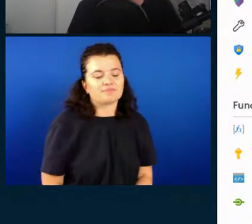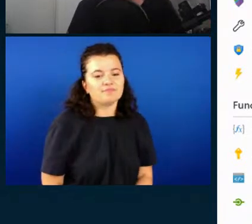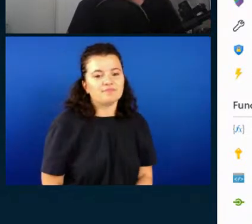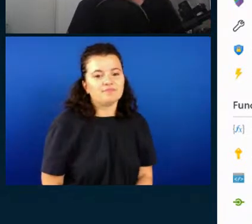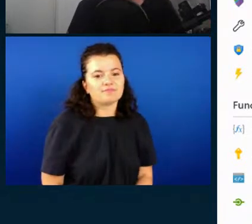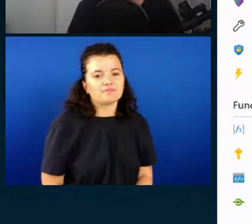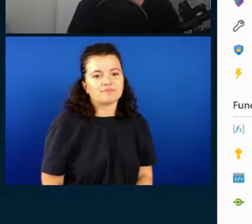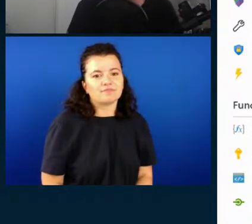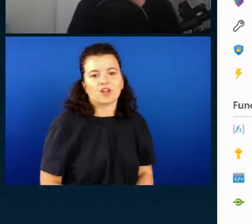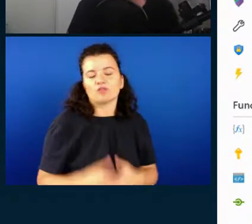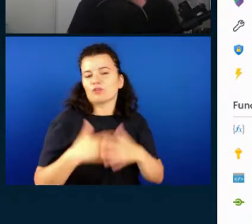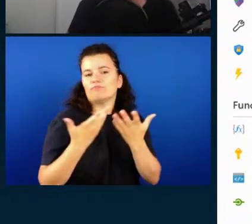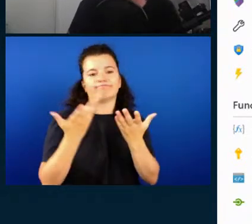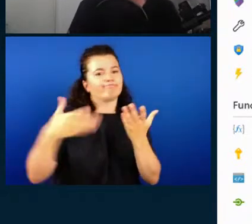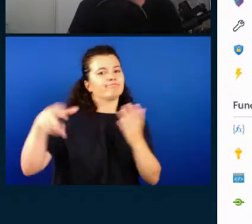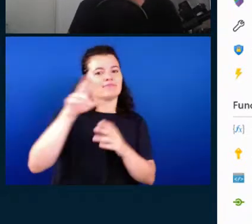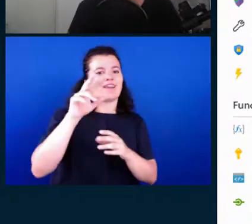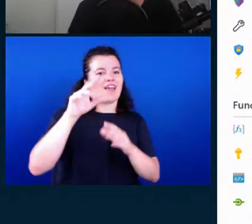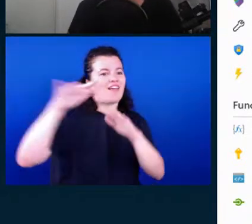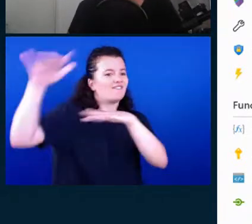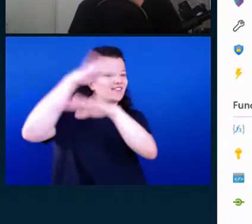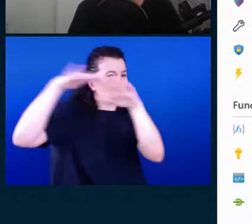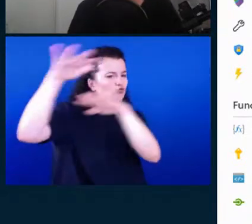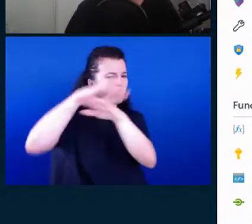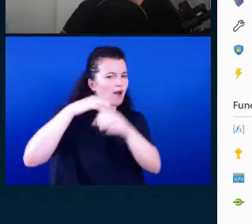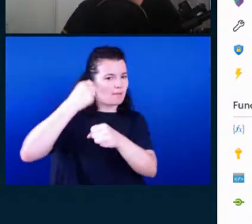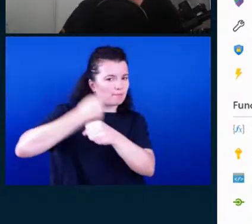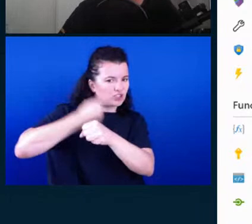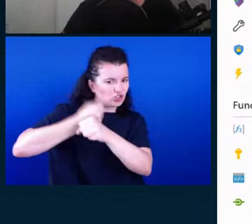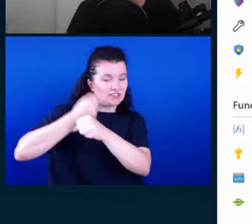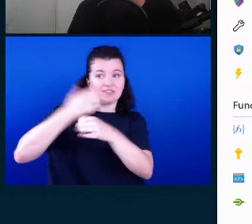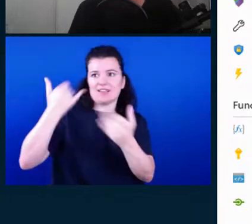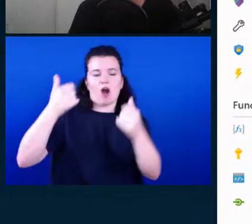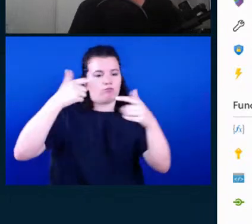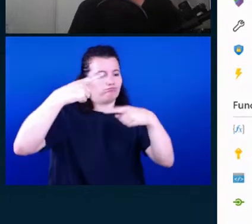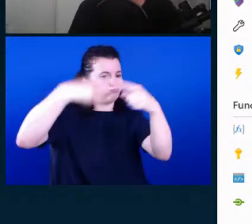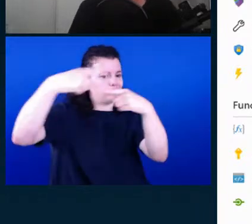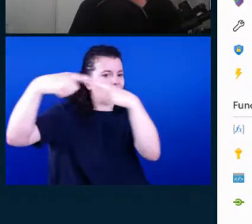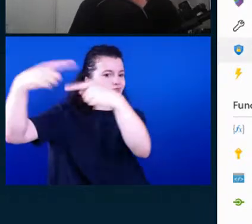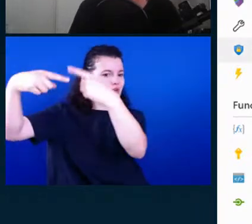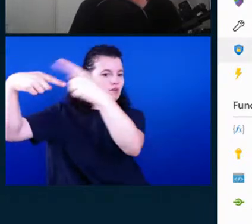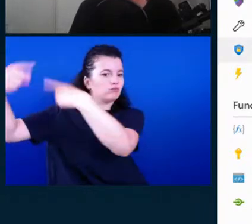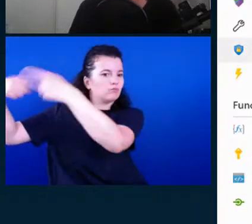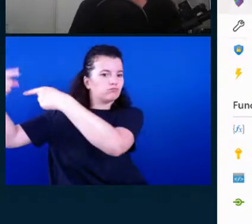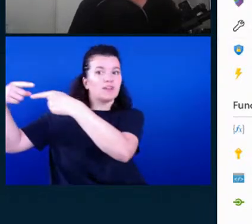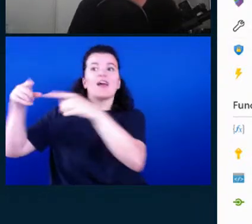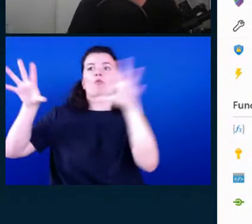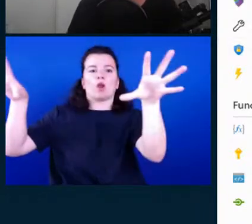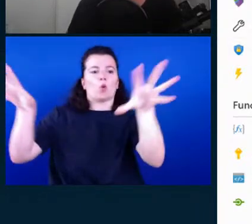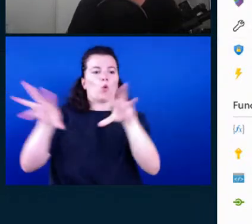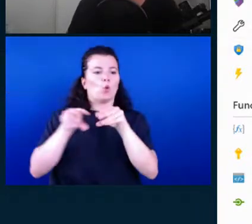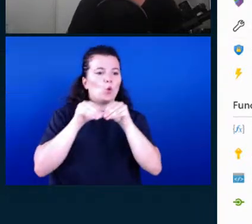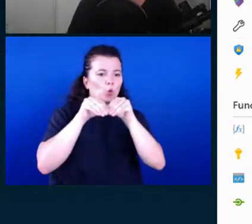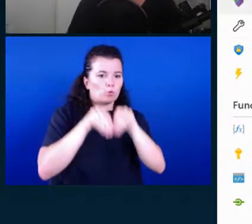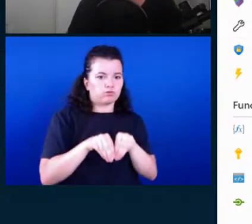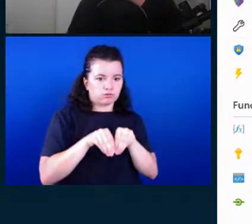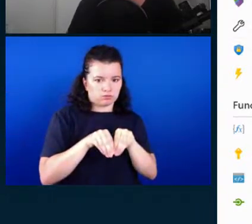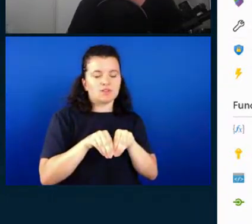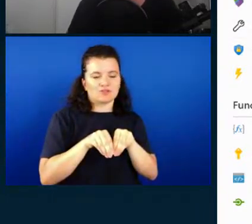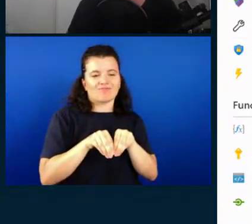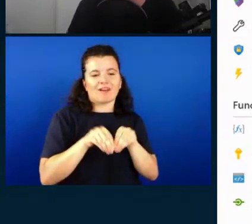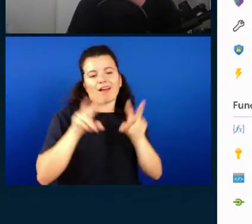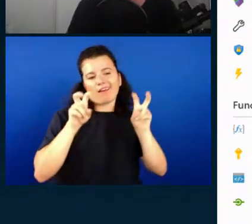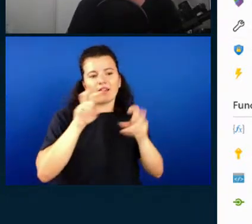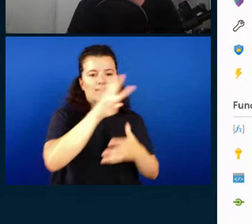virtual machines in my subscription that are running at this point, and it puts it in a nice little table in the web interface. Now, this is the